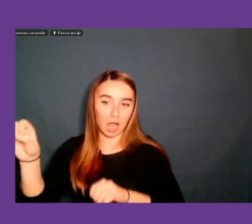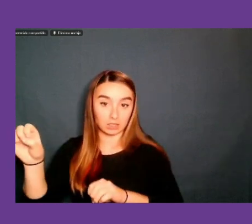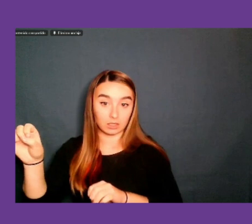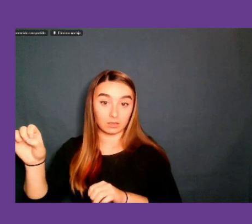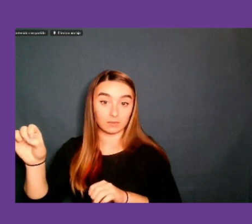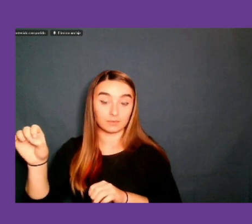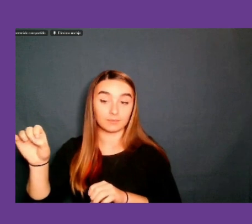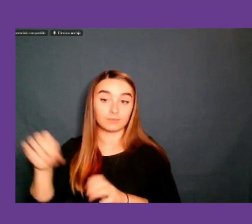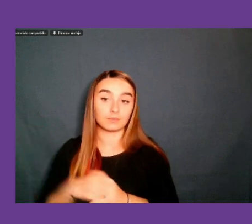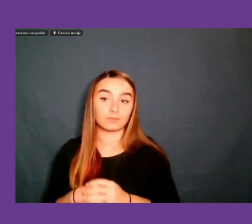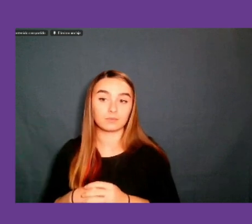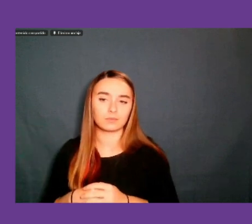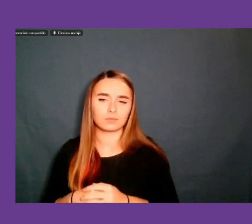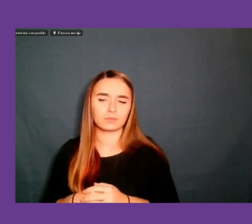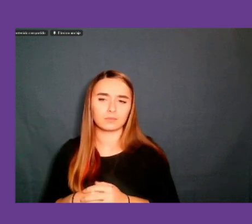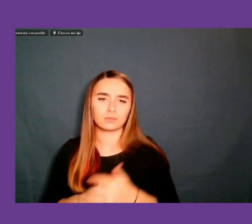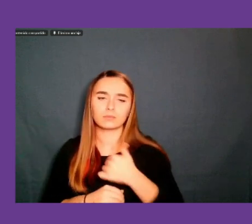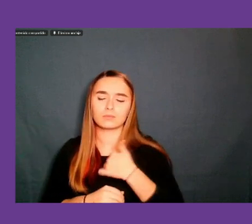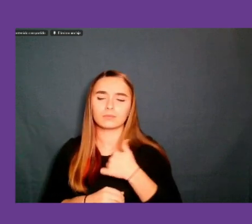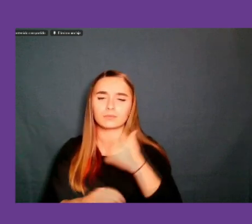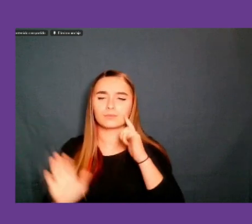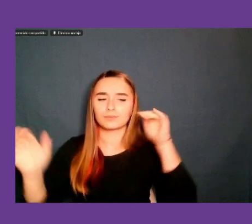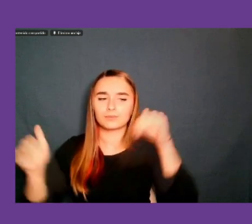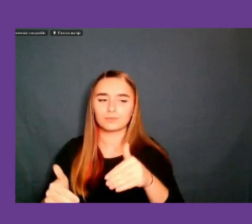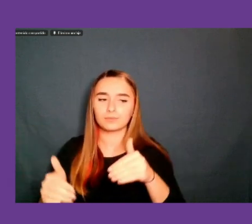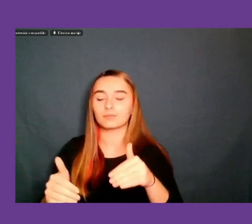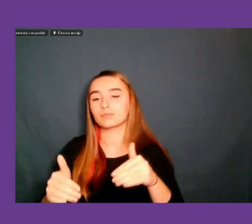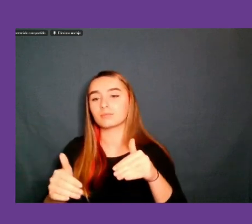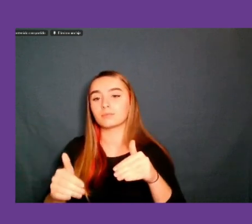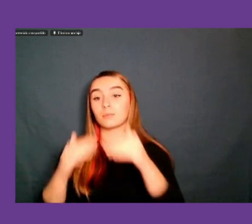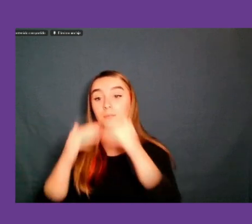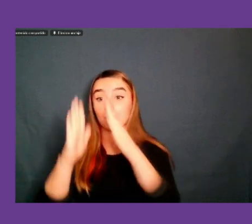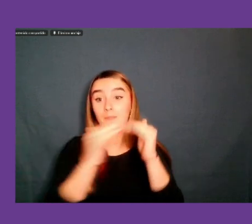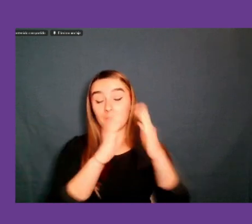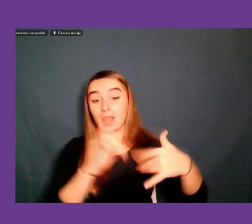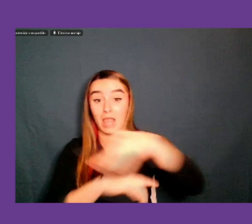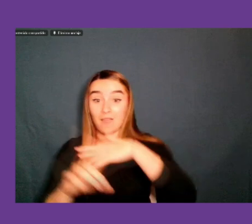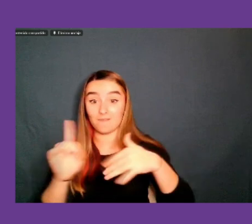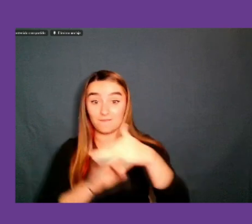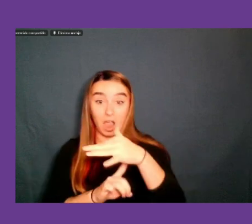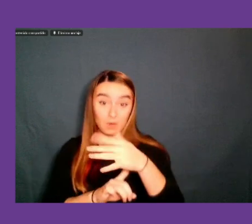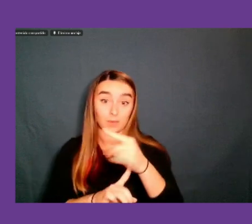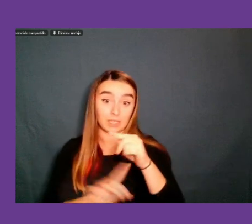when I'm going to focus on the accessibility of the built environment, which is the standard that I have presented.